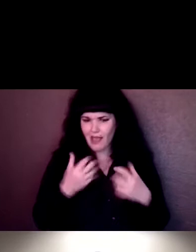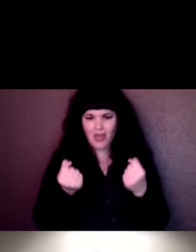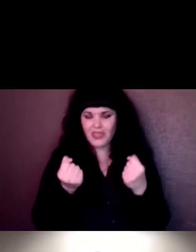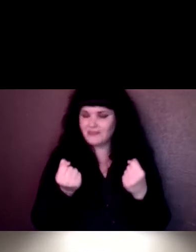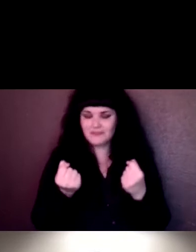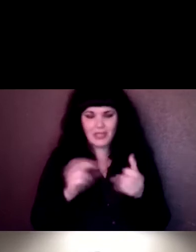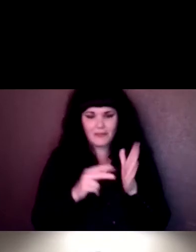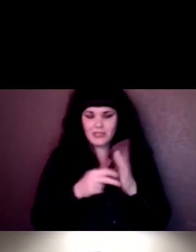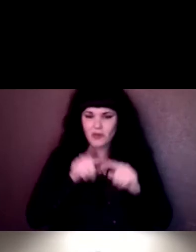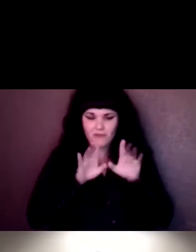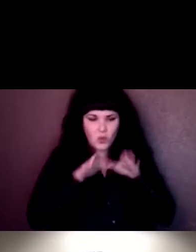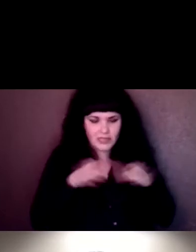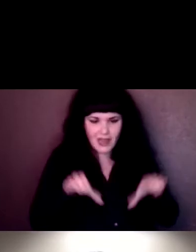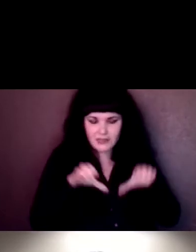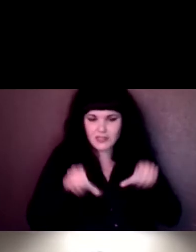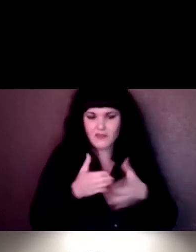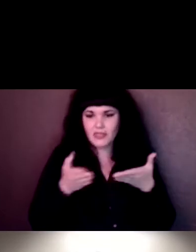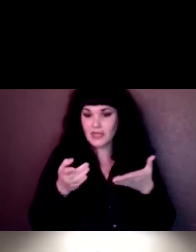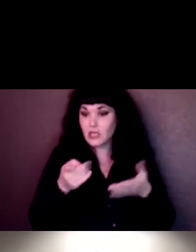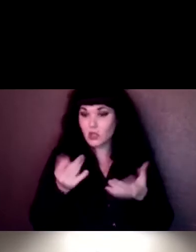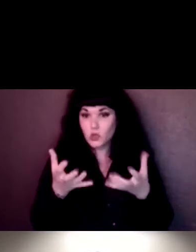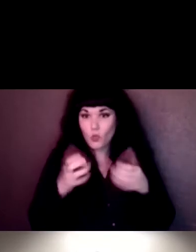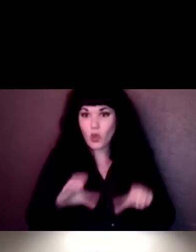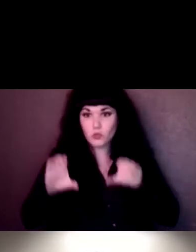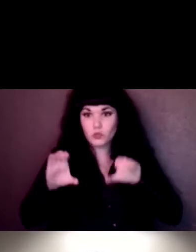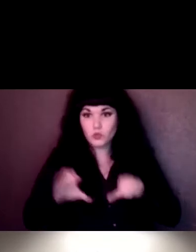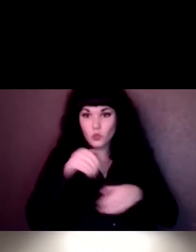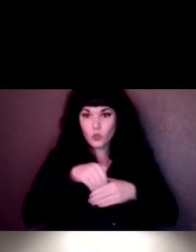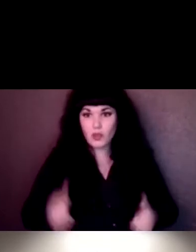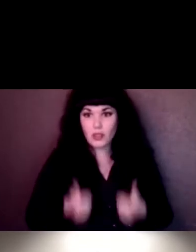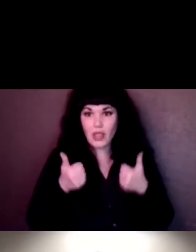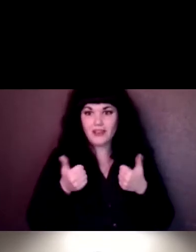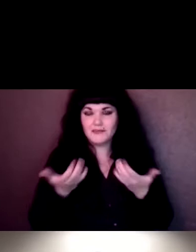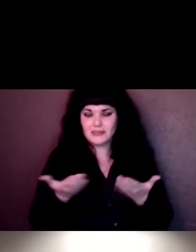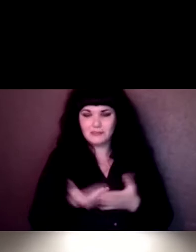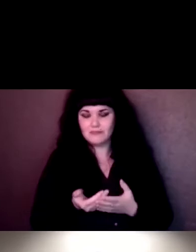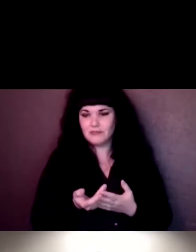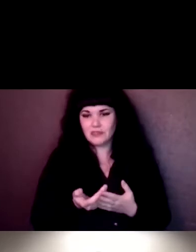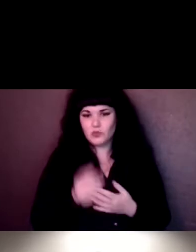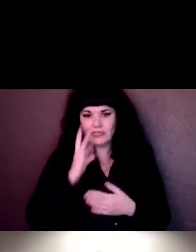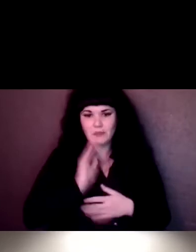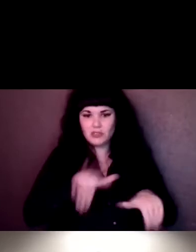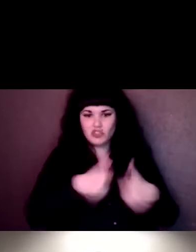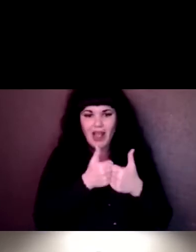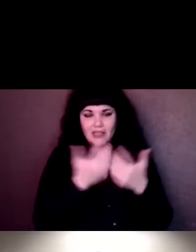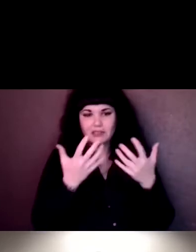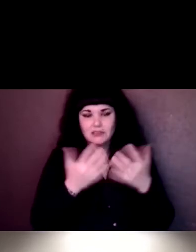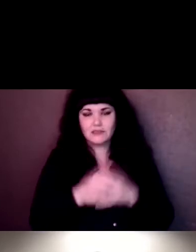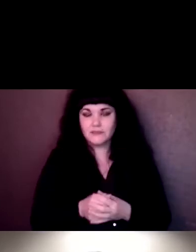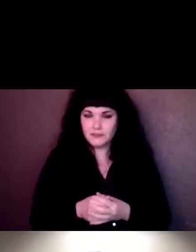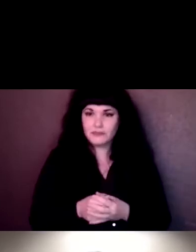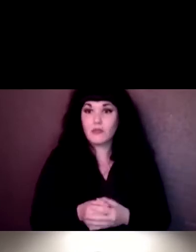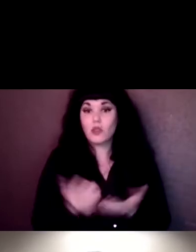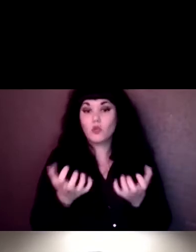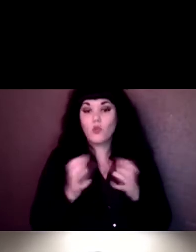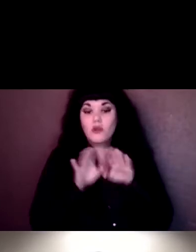activities and the things that you want to do in life. You're challenged. You know, you want to be able to focus on